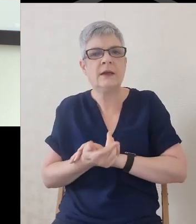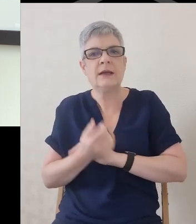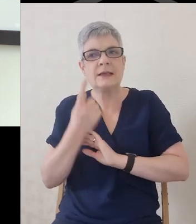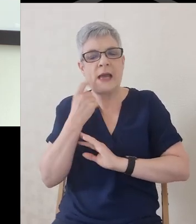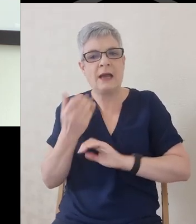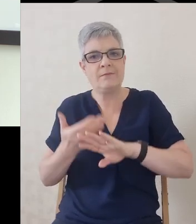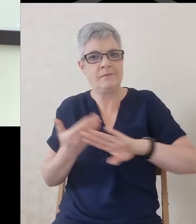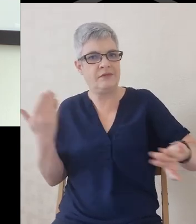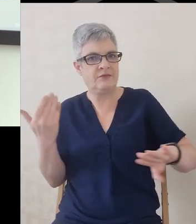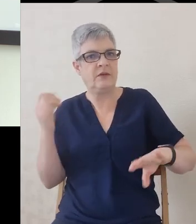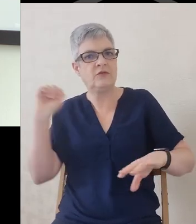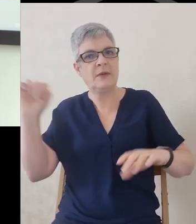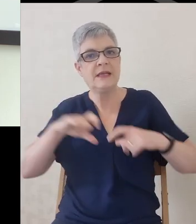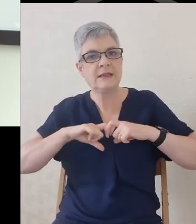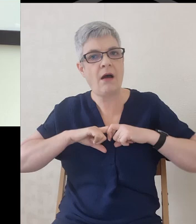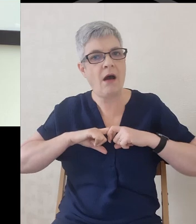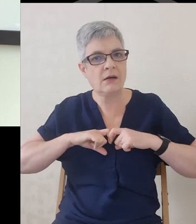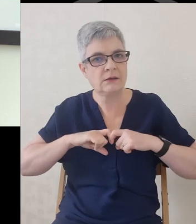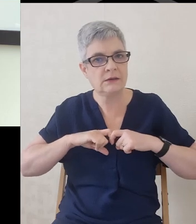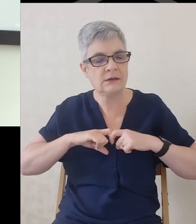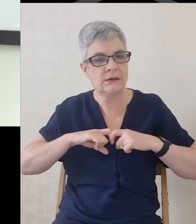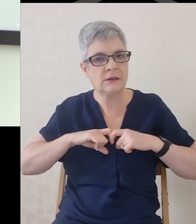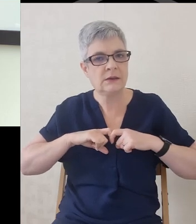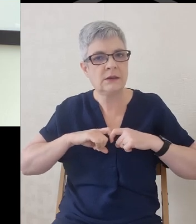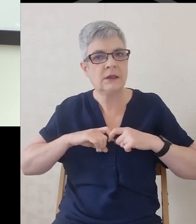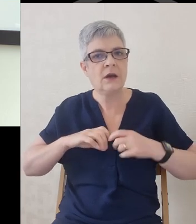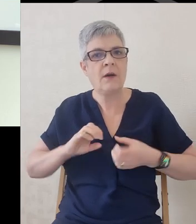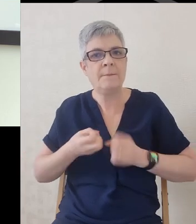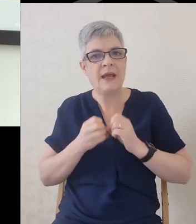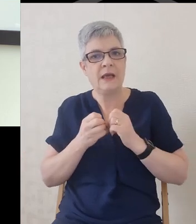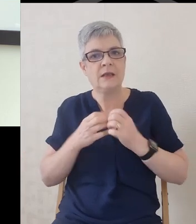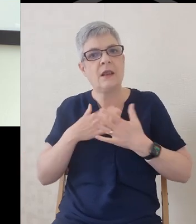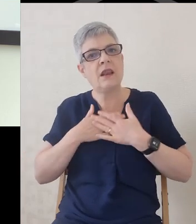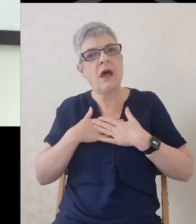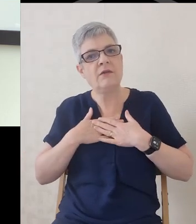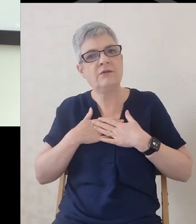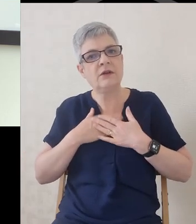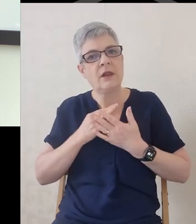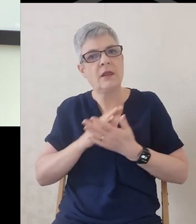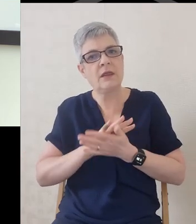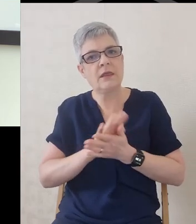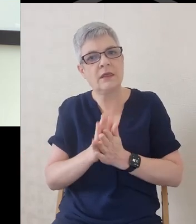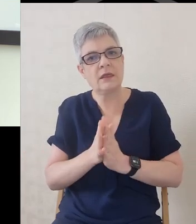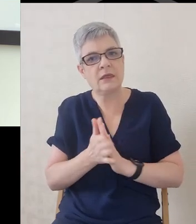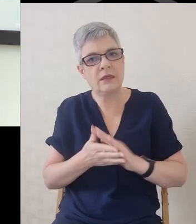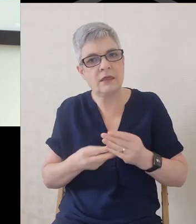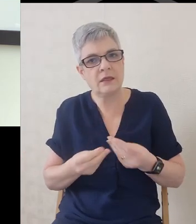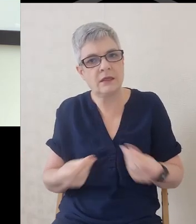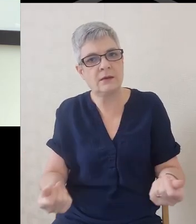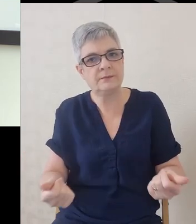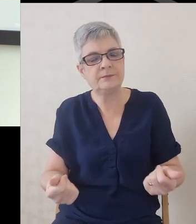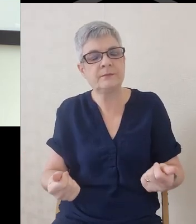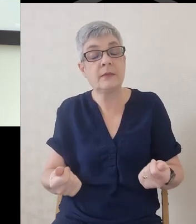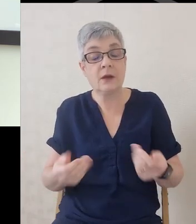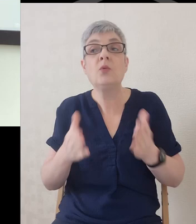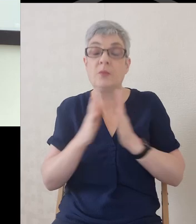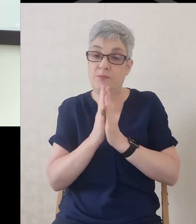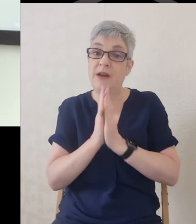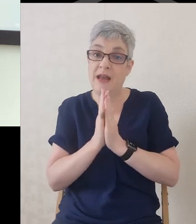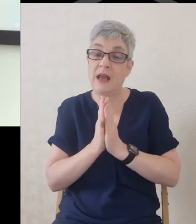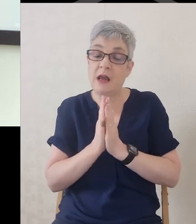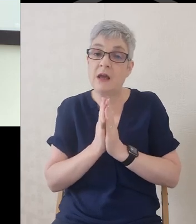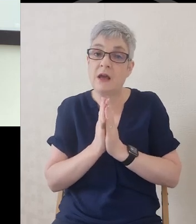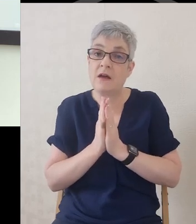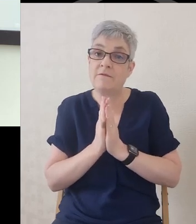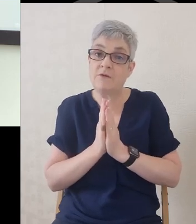his heart or make his love decay. We pray too, Lord, for those whose hearts